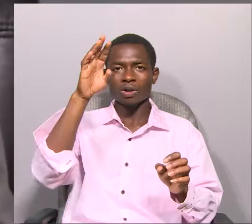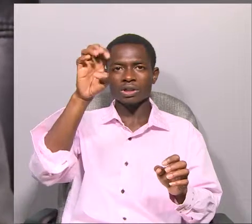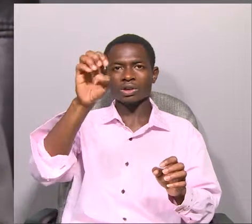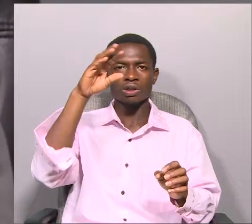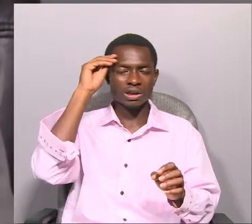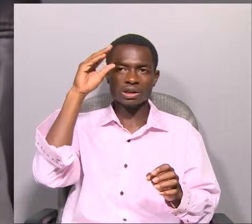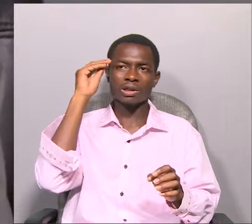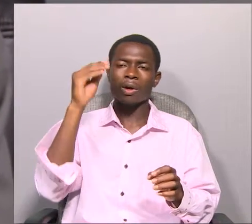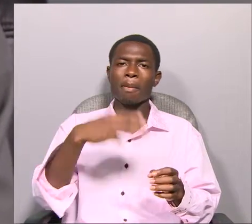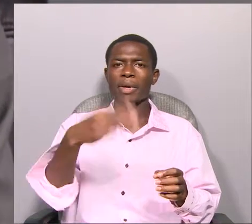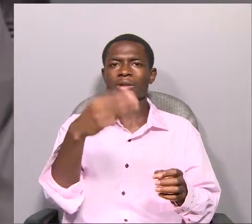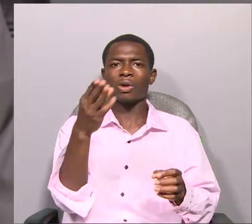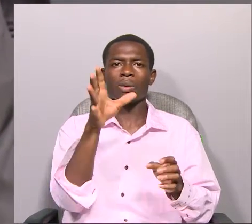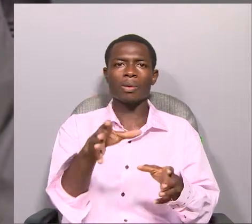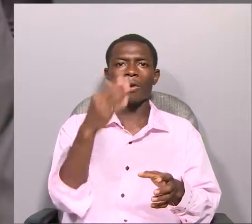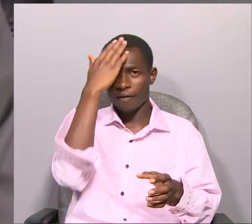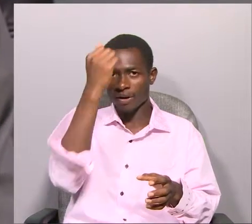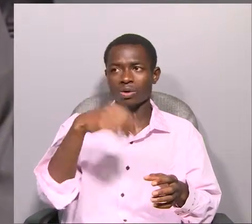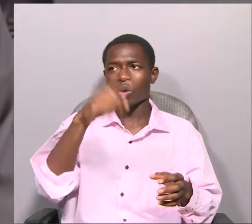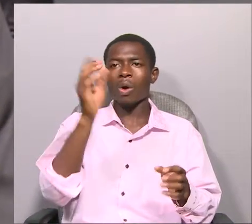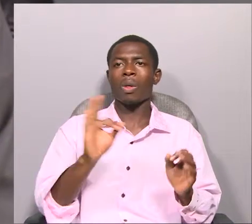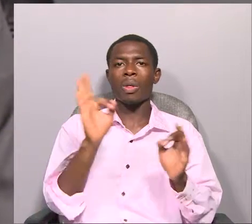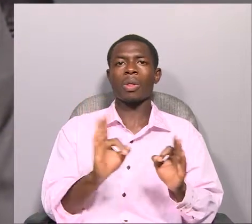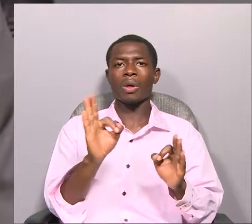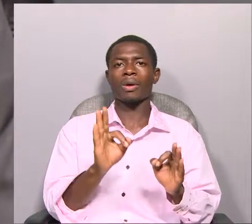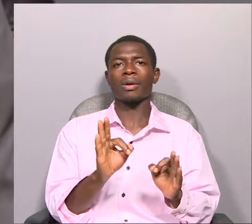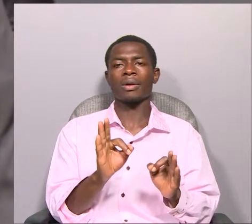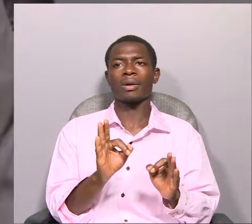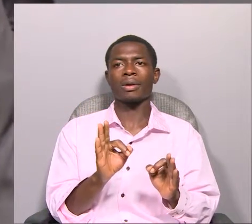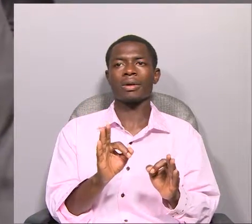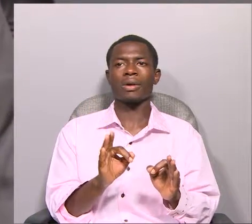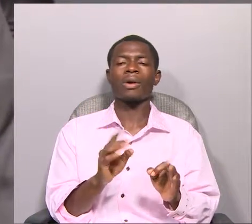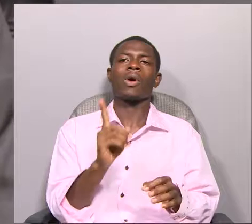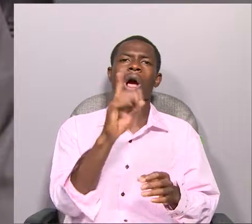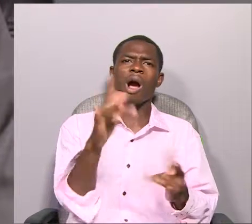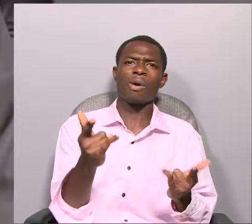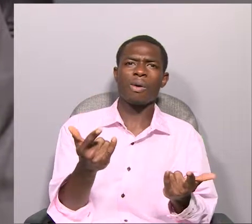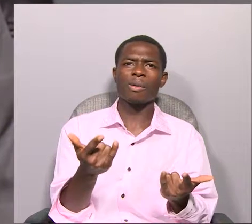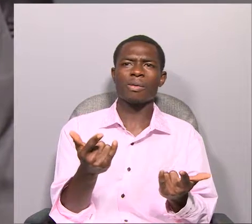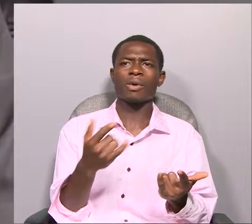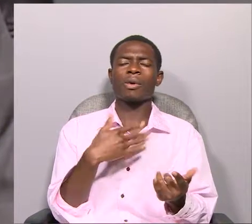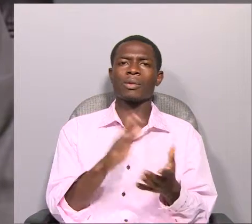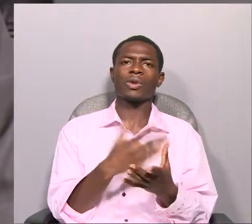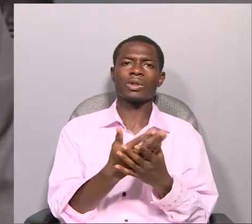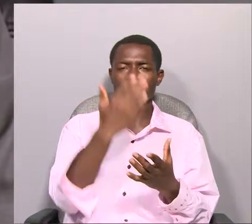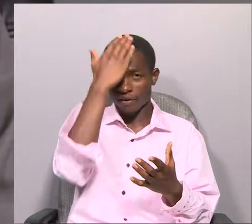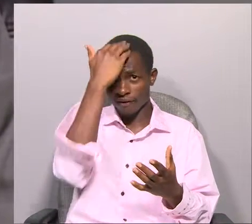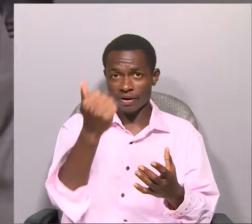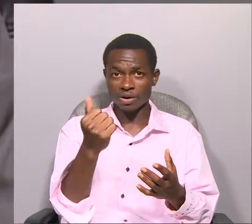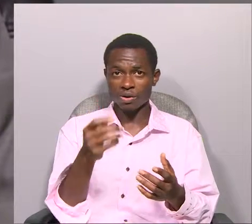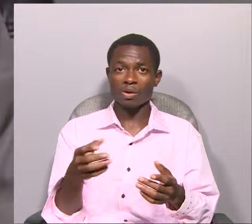passed, who cannot go to university. Even if the money was there. Well, how? Because the university will